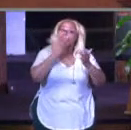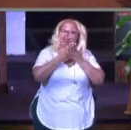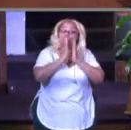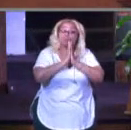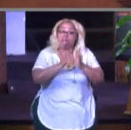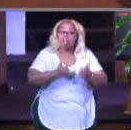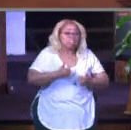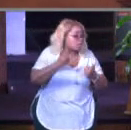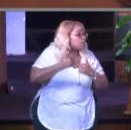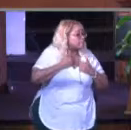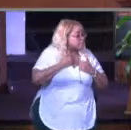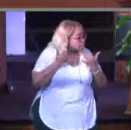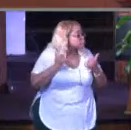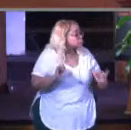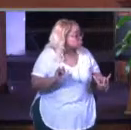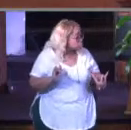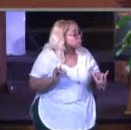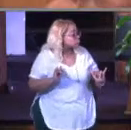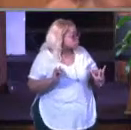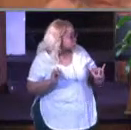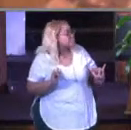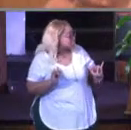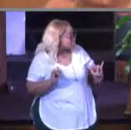prayer life.